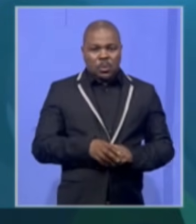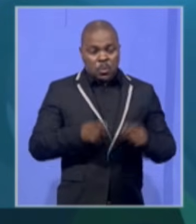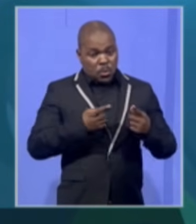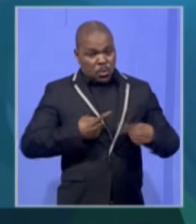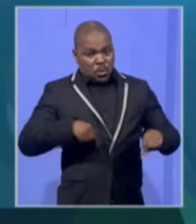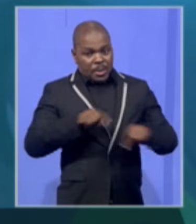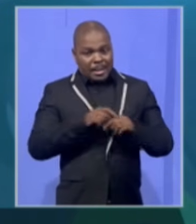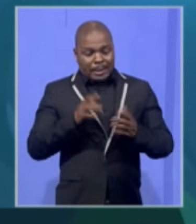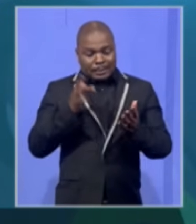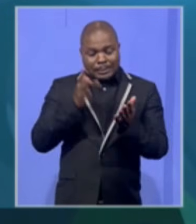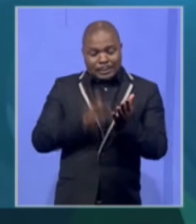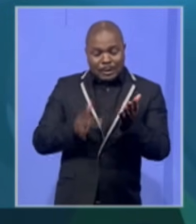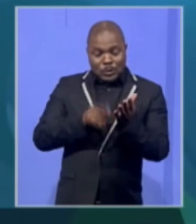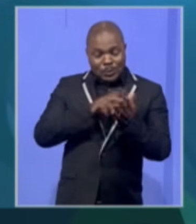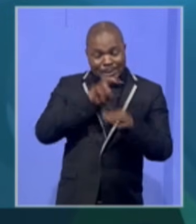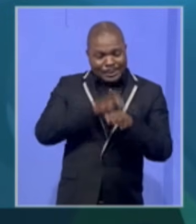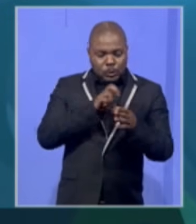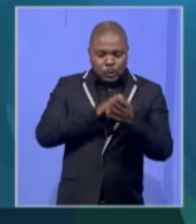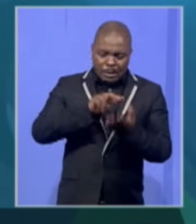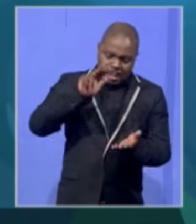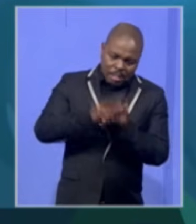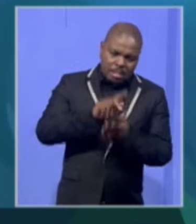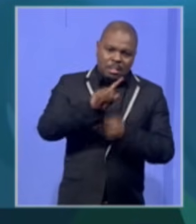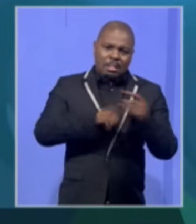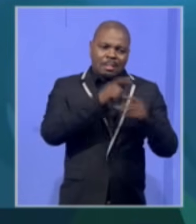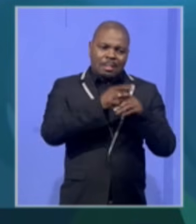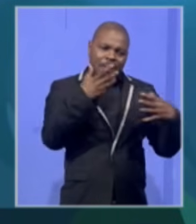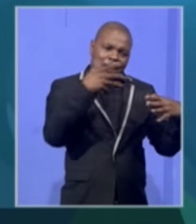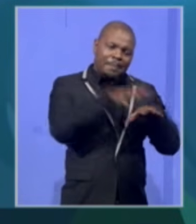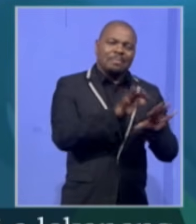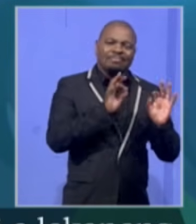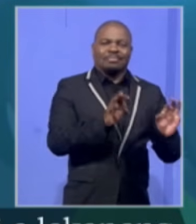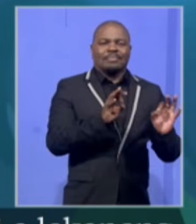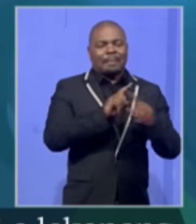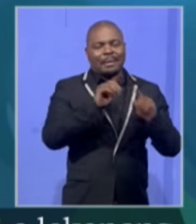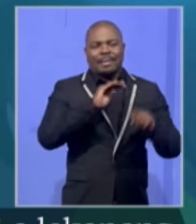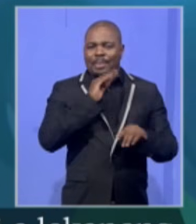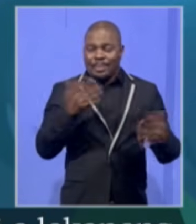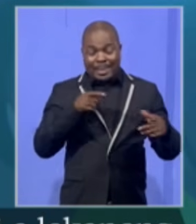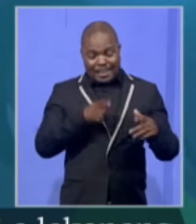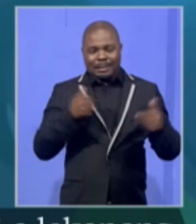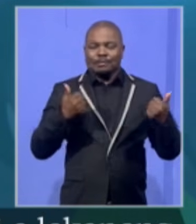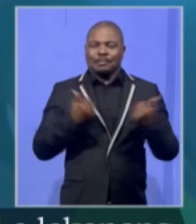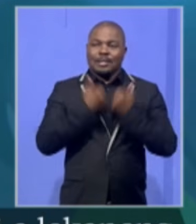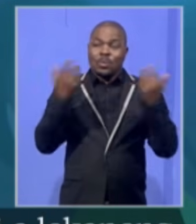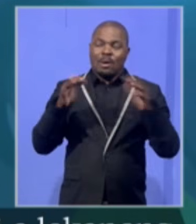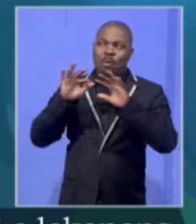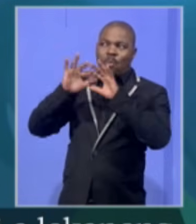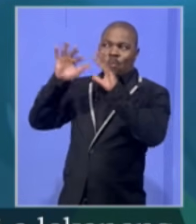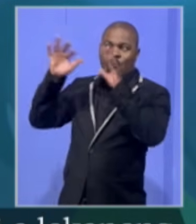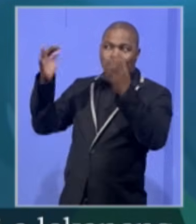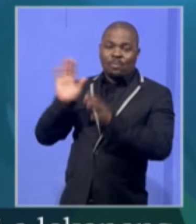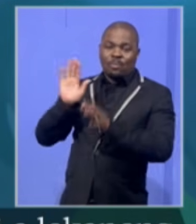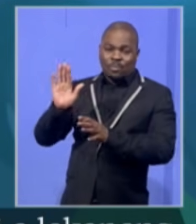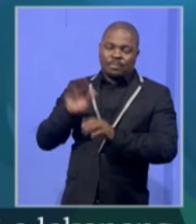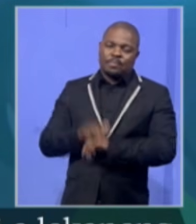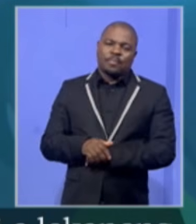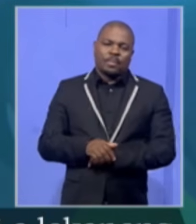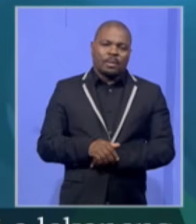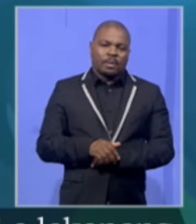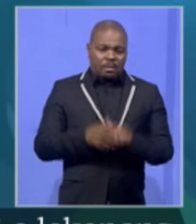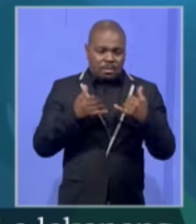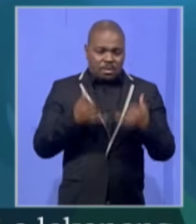of these technologies and implementation at scale. This is the challenge for the world at this point in time that